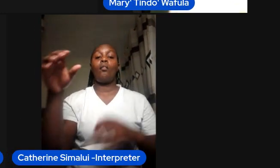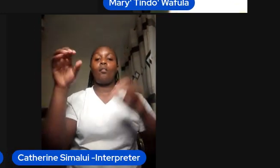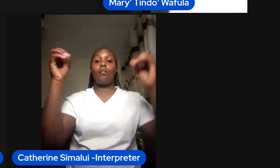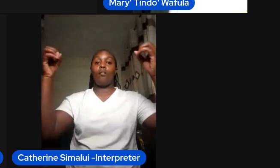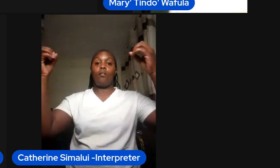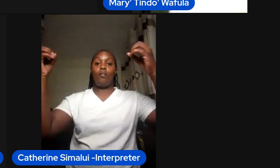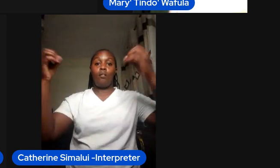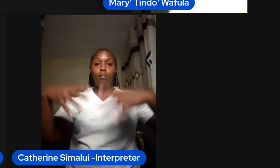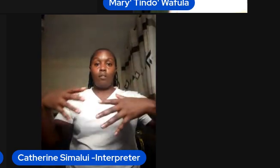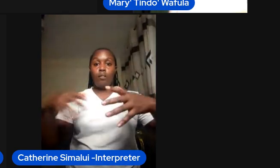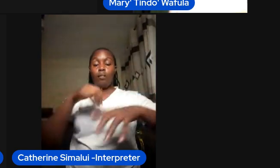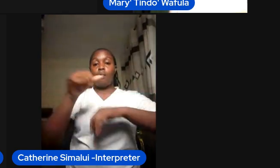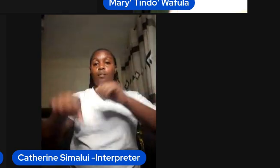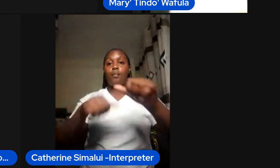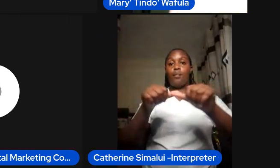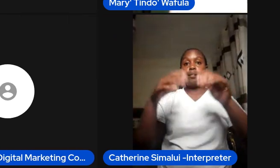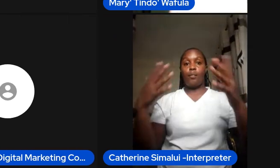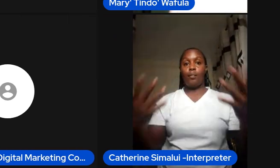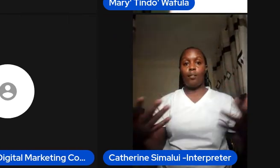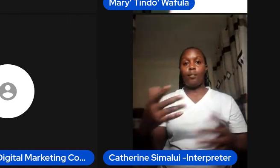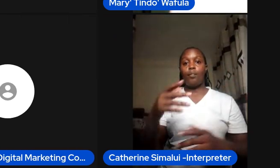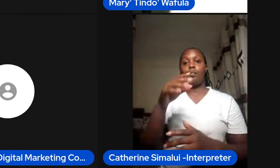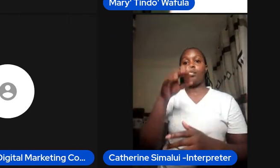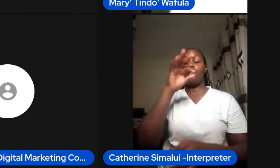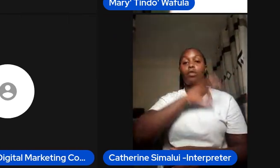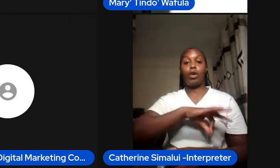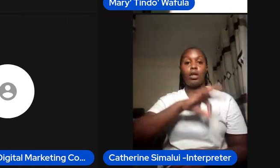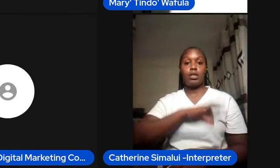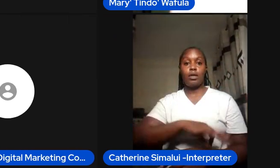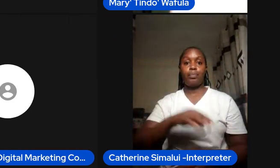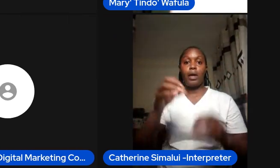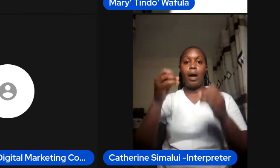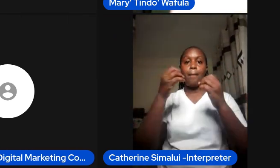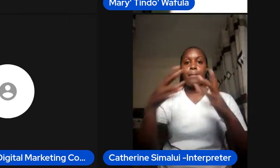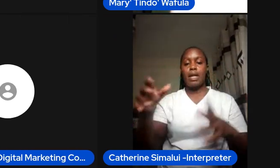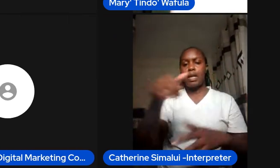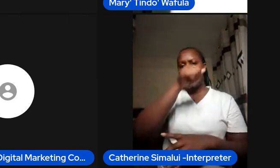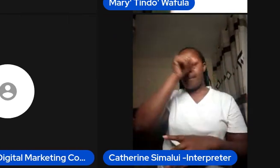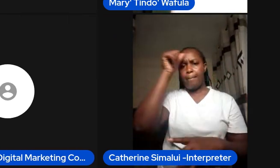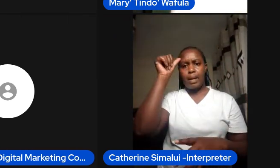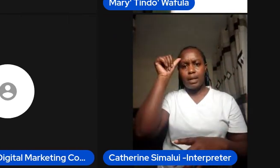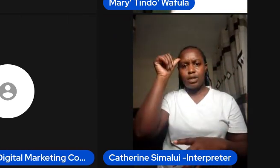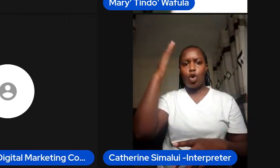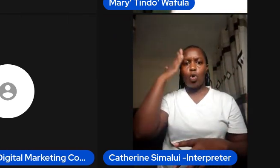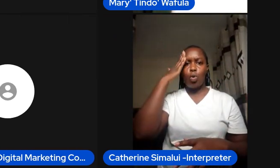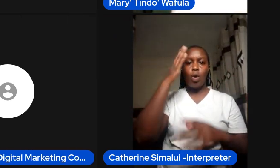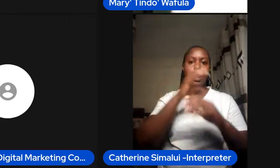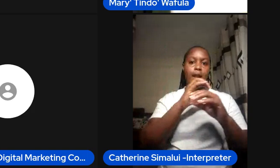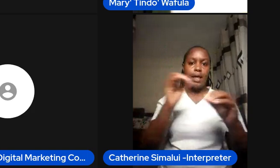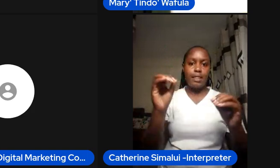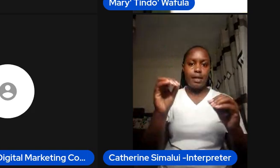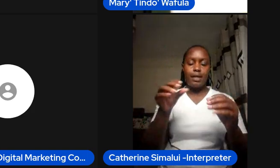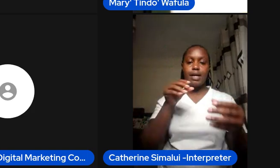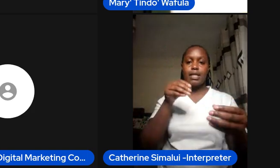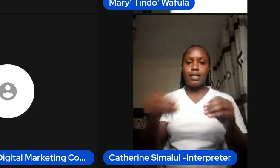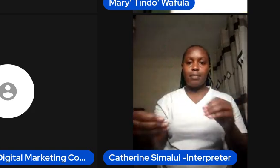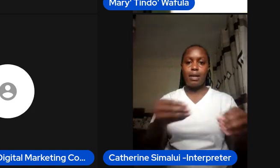that many brands are yet to understand that even persons with disability can do the same work